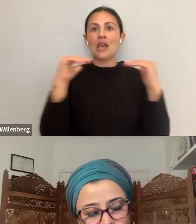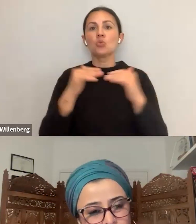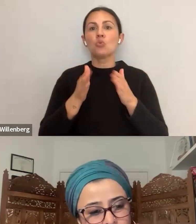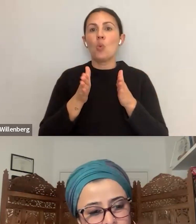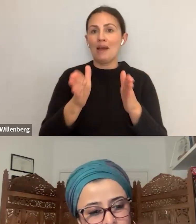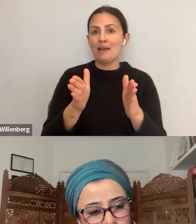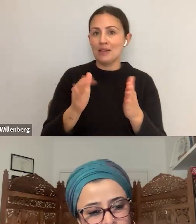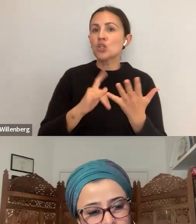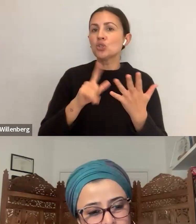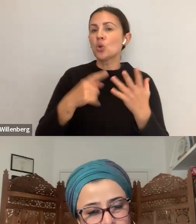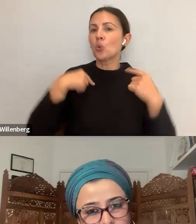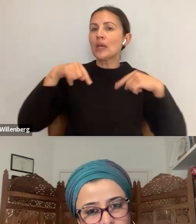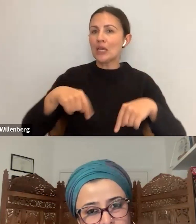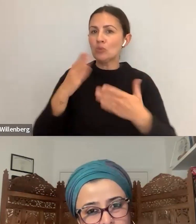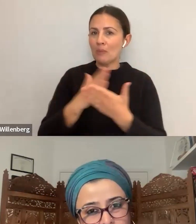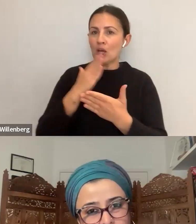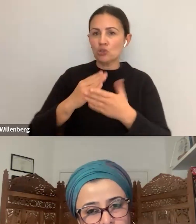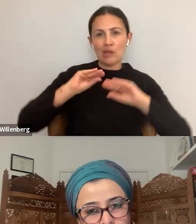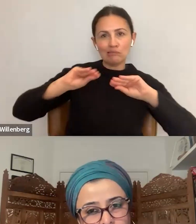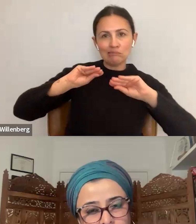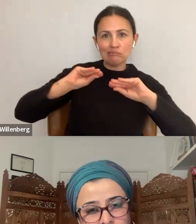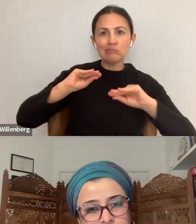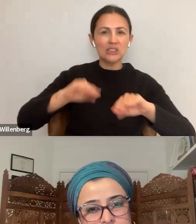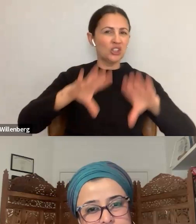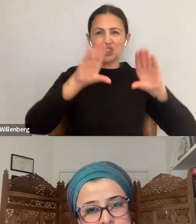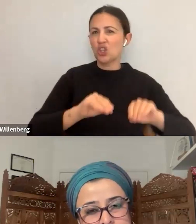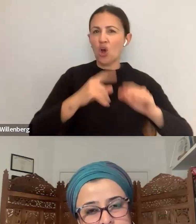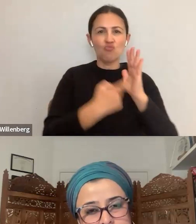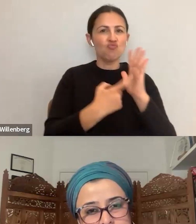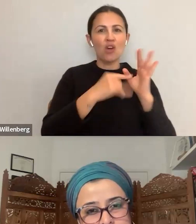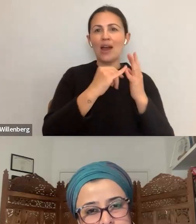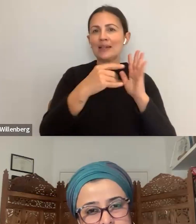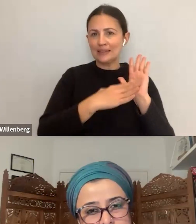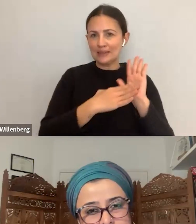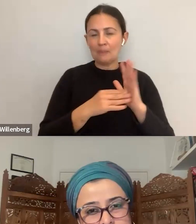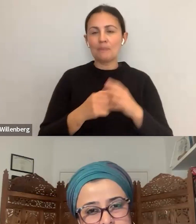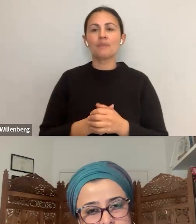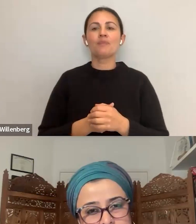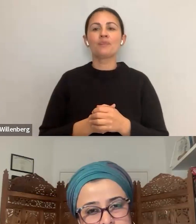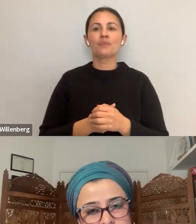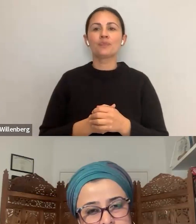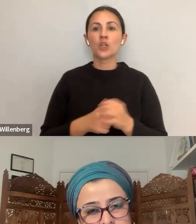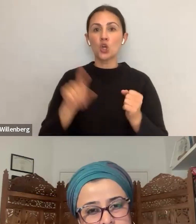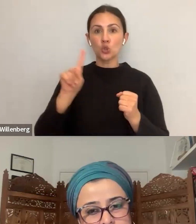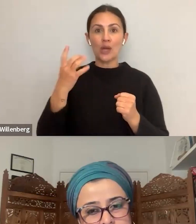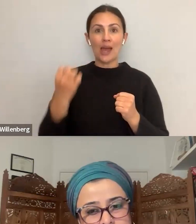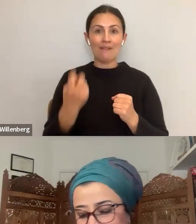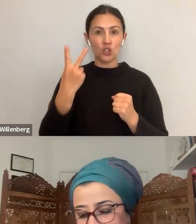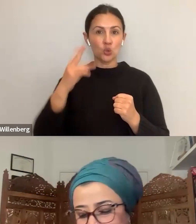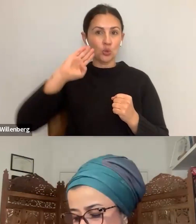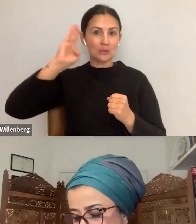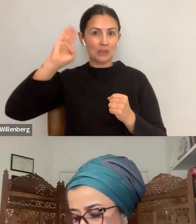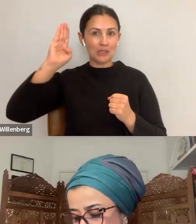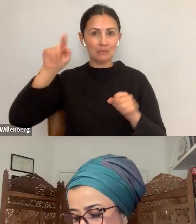really kind of key to tackling racism and promoting equity. Today, we're going to welcome two speakers with an immense wealth